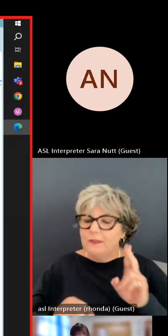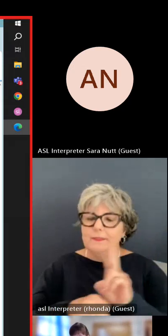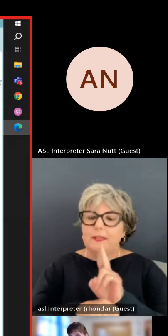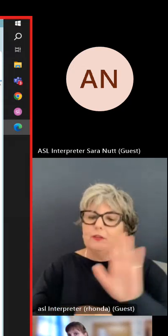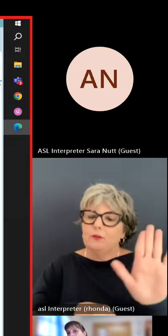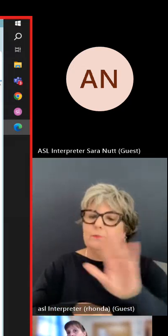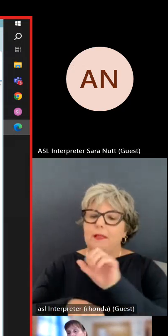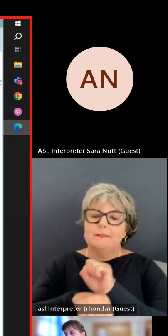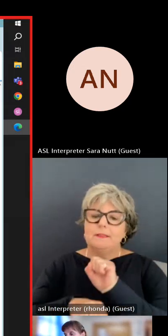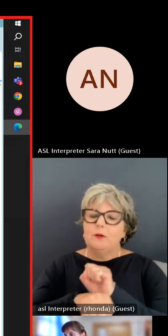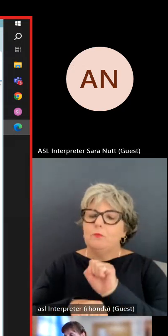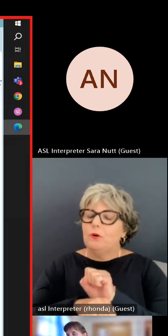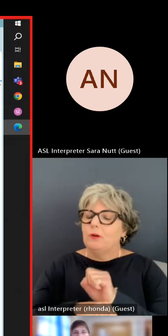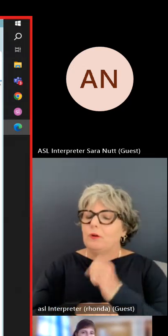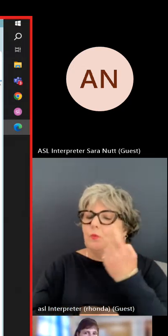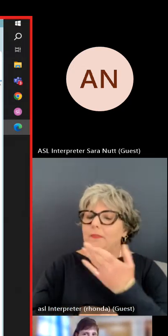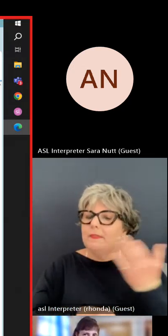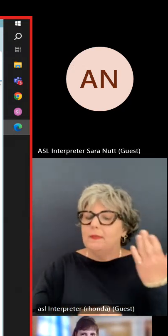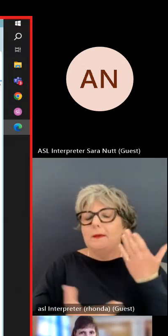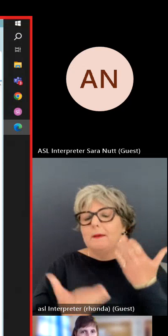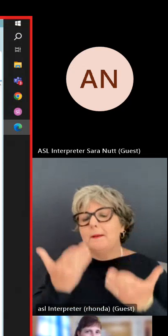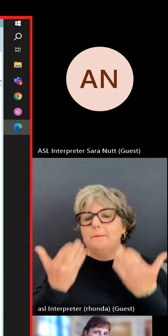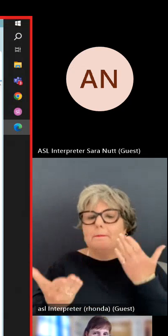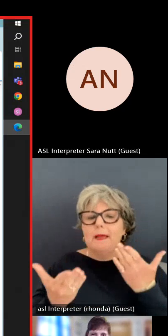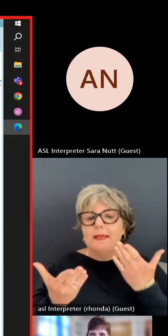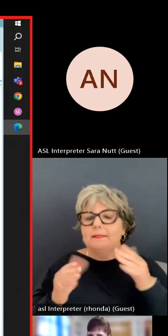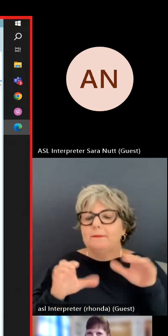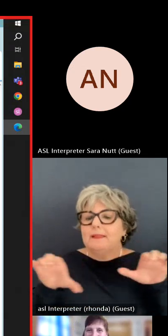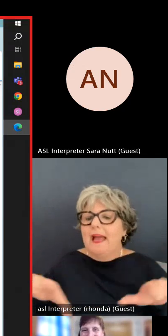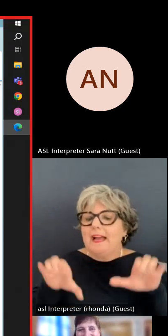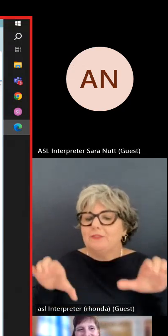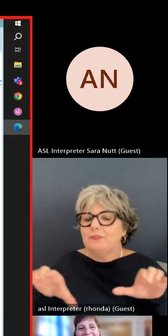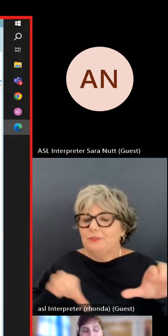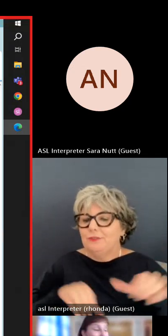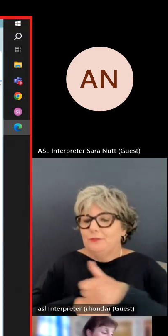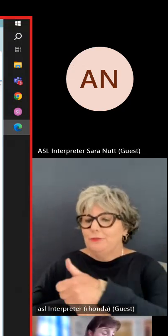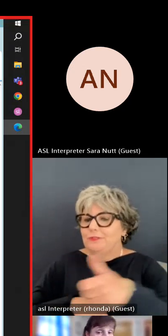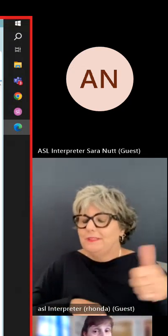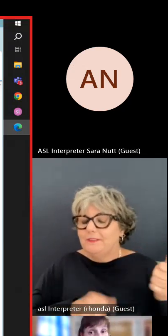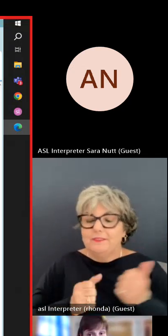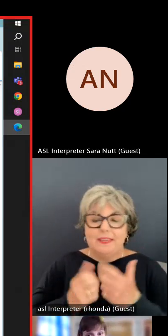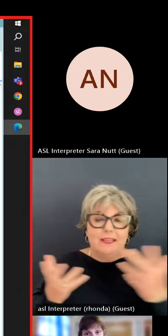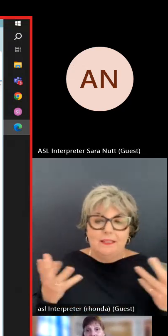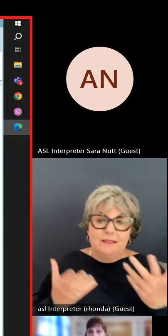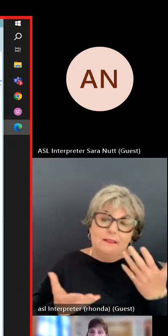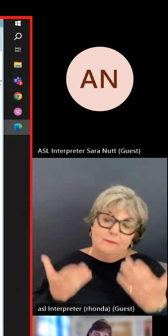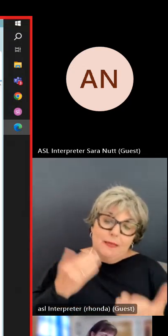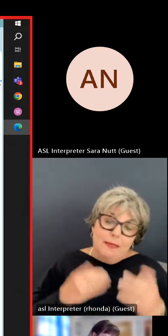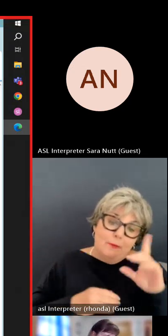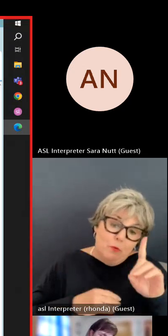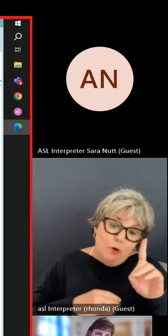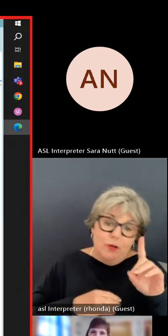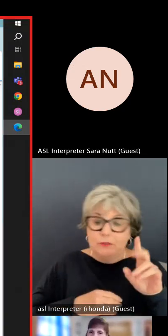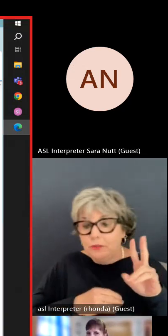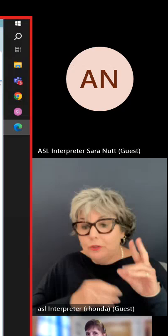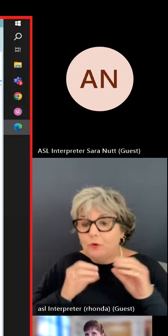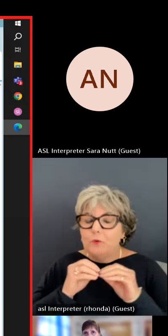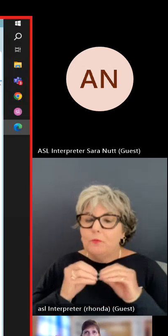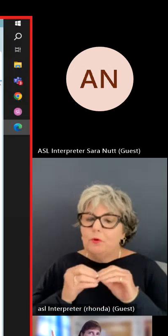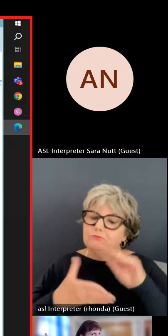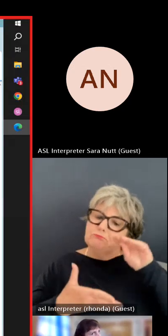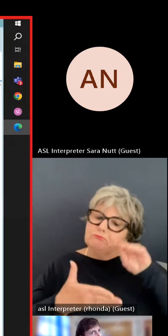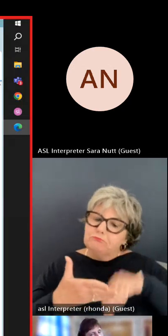work. Make it like an action item for yourself. And it can be more than one item if you like, but I'd